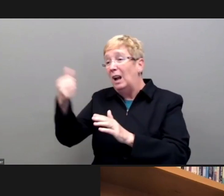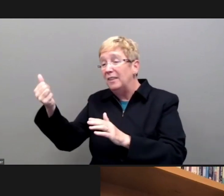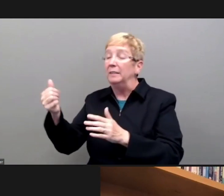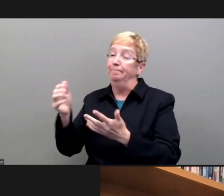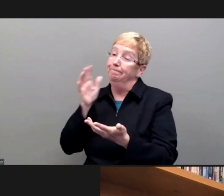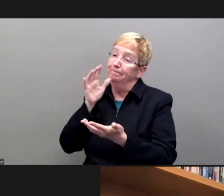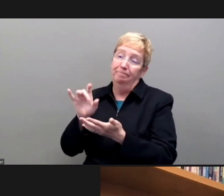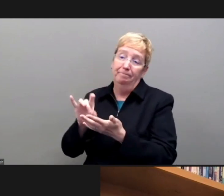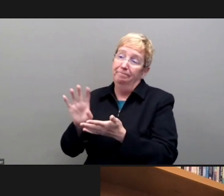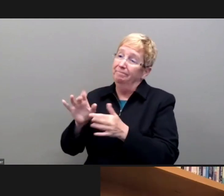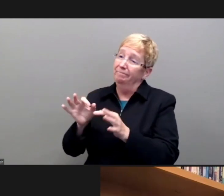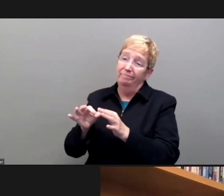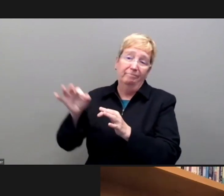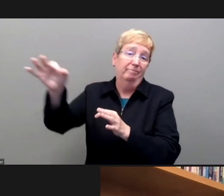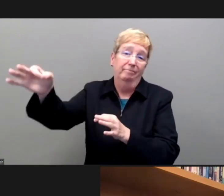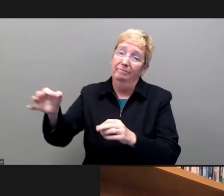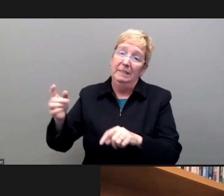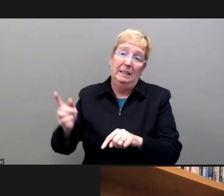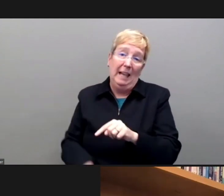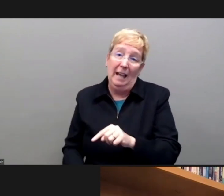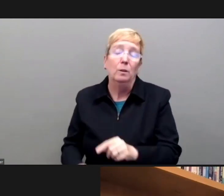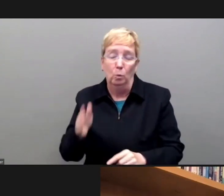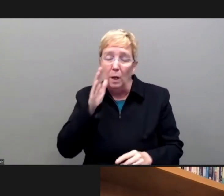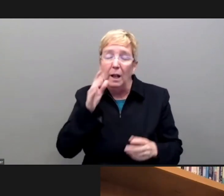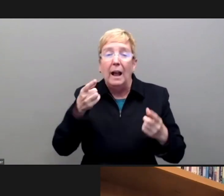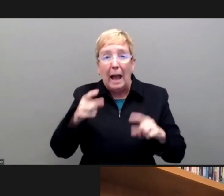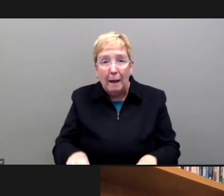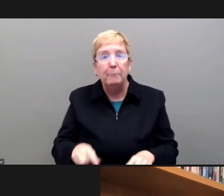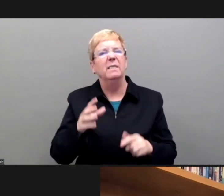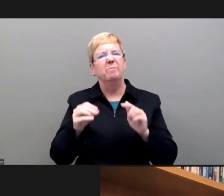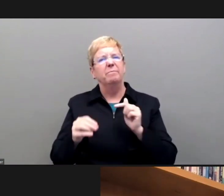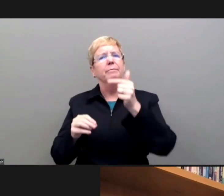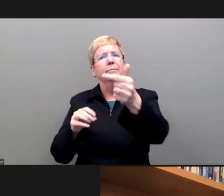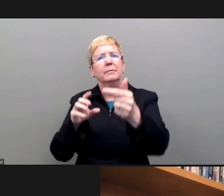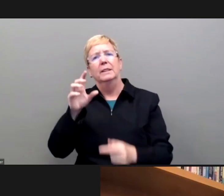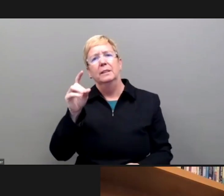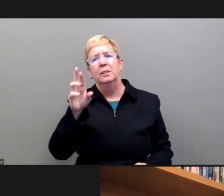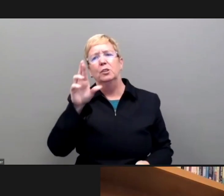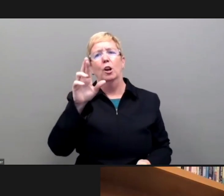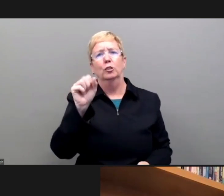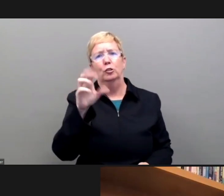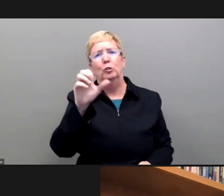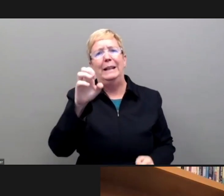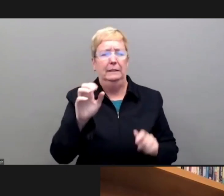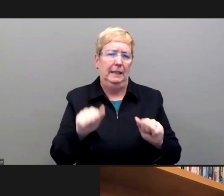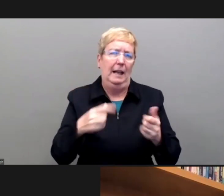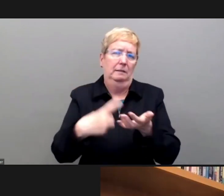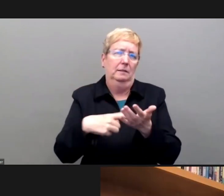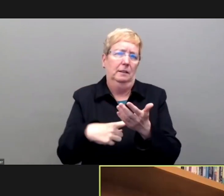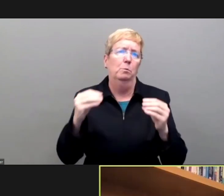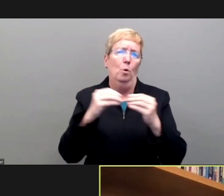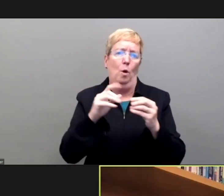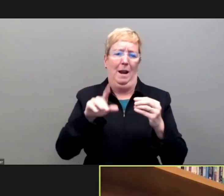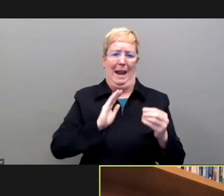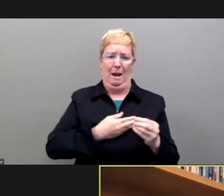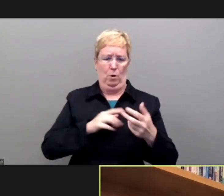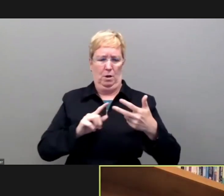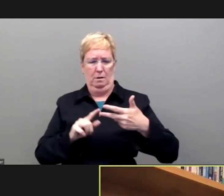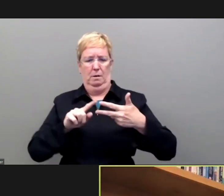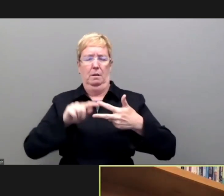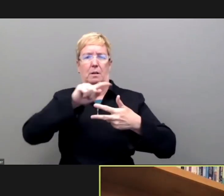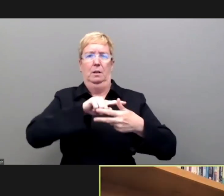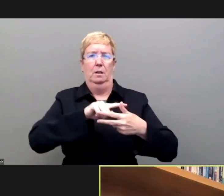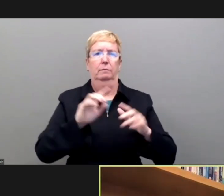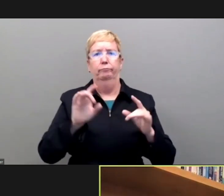specific information on those electives and any of our crisis standards. Thank you, Dr. Grace. Yeah, thank you, Governor.